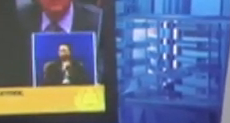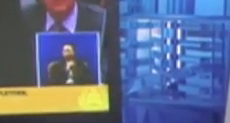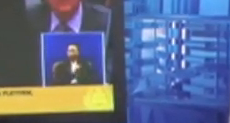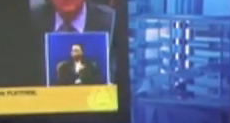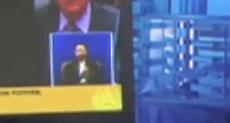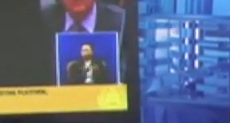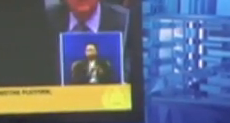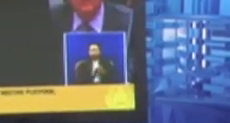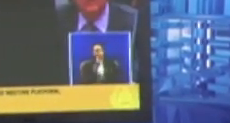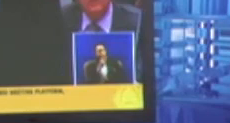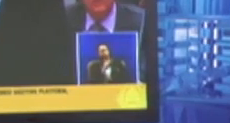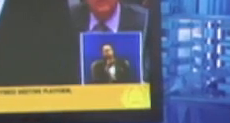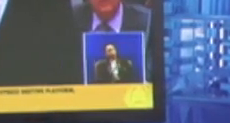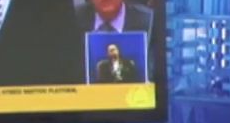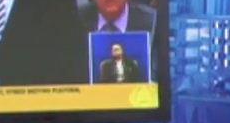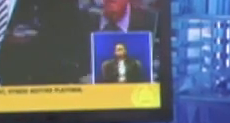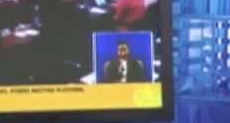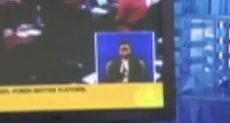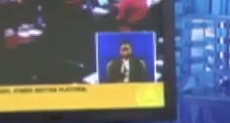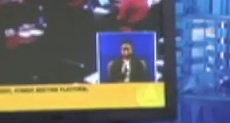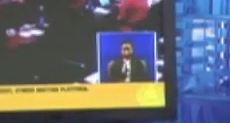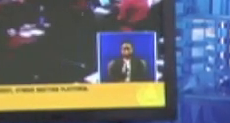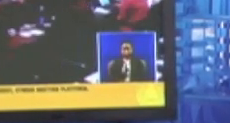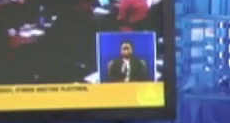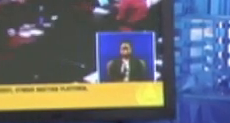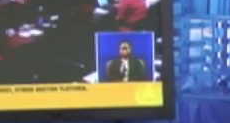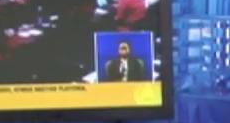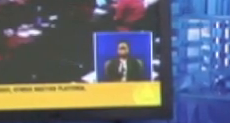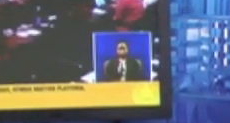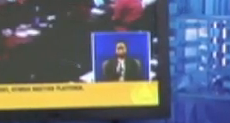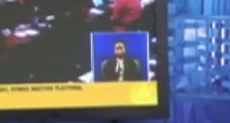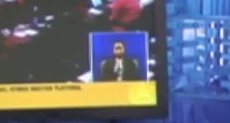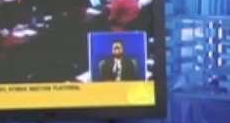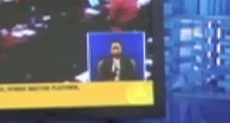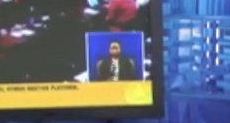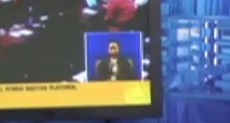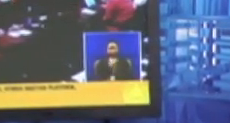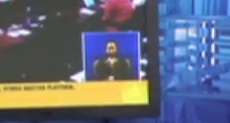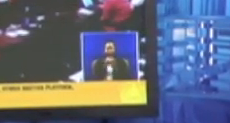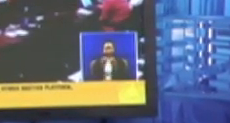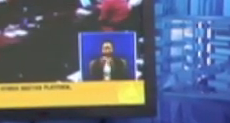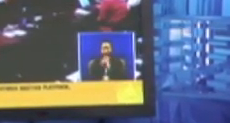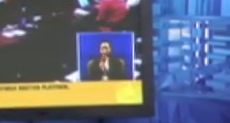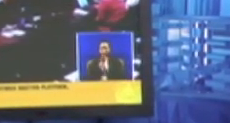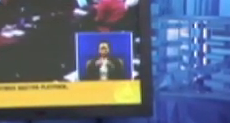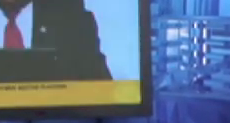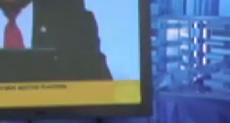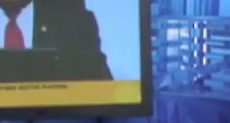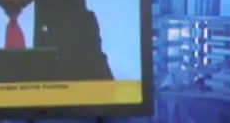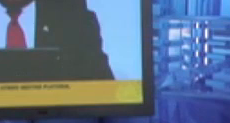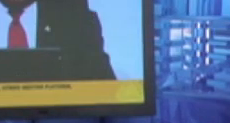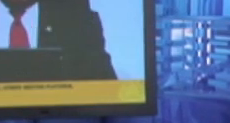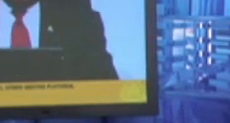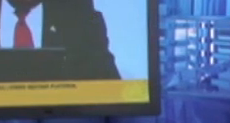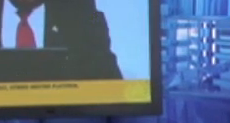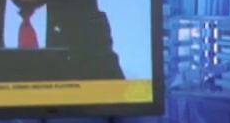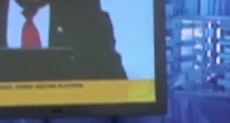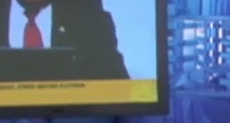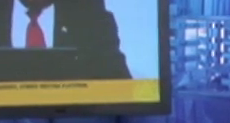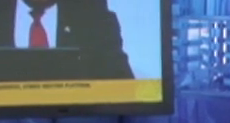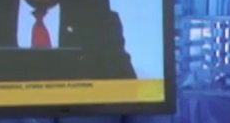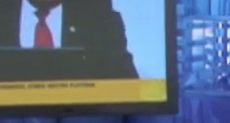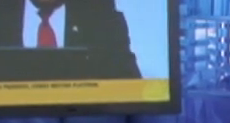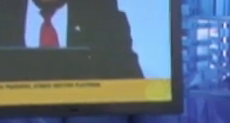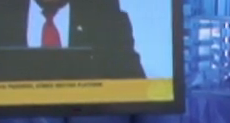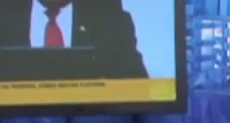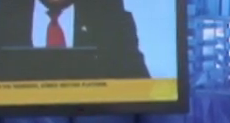far have you progressed with that initiative? The Section 89 process is but one of